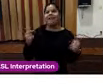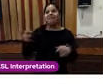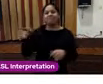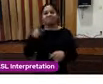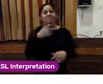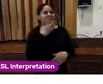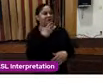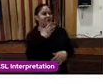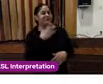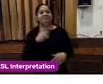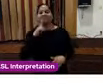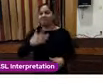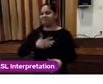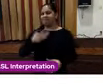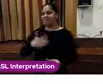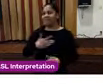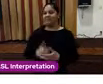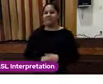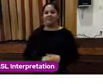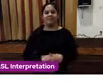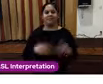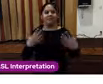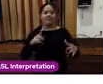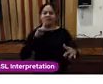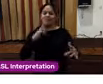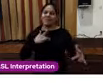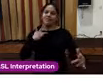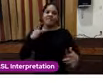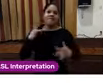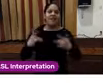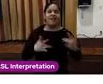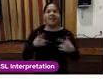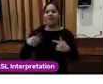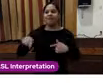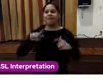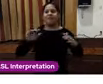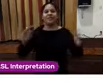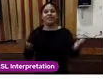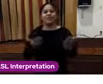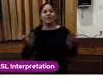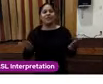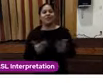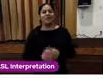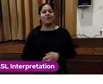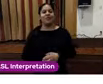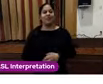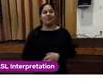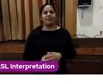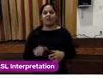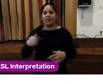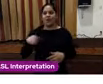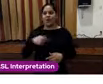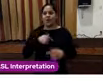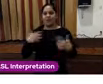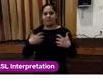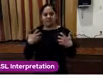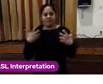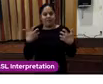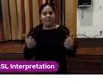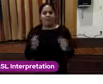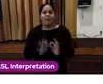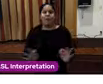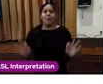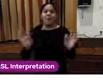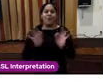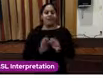and flat. I'm so thrilled that we are here, that we are healthy,